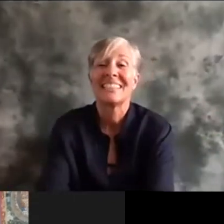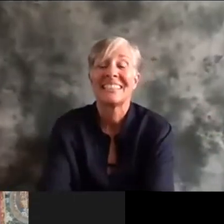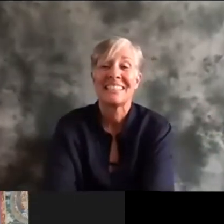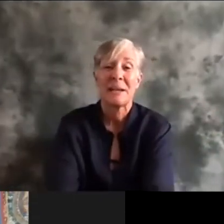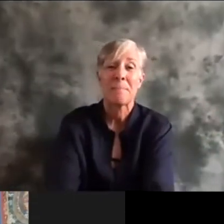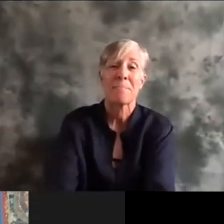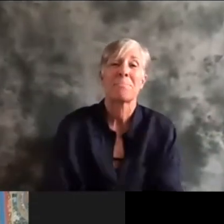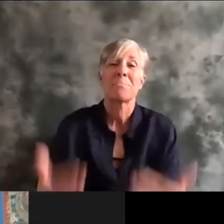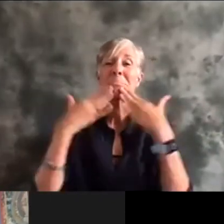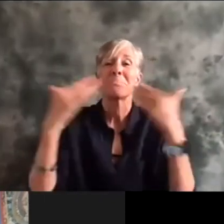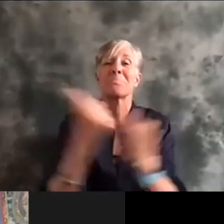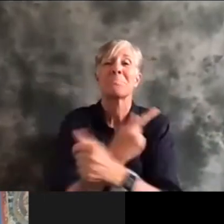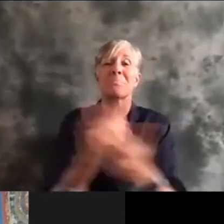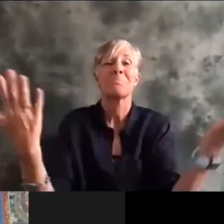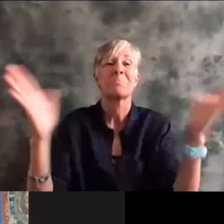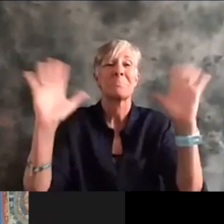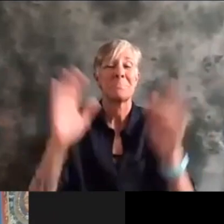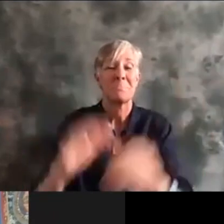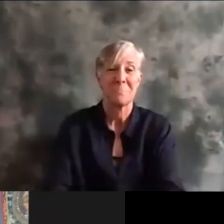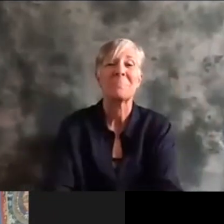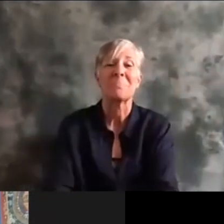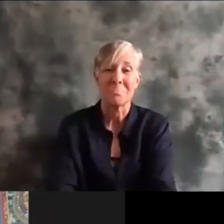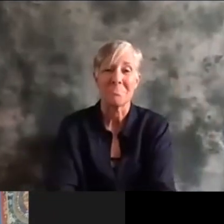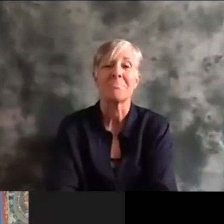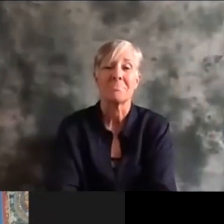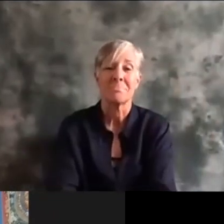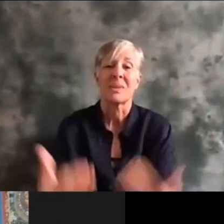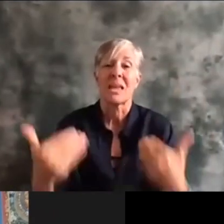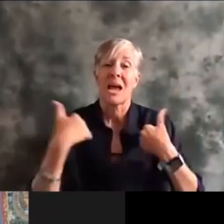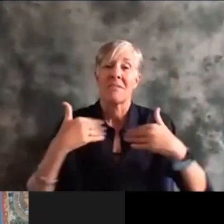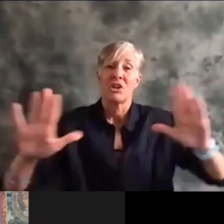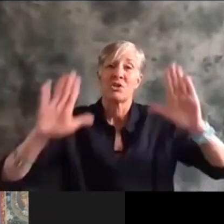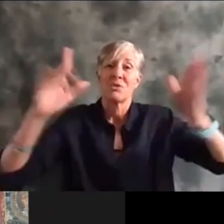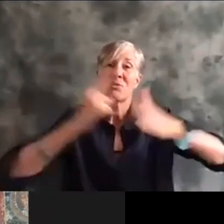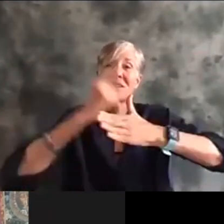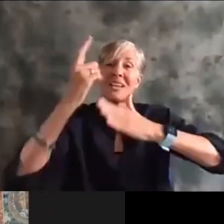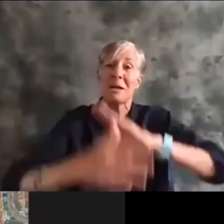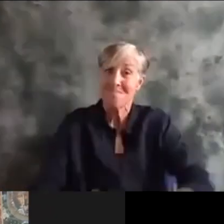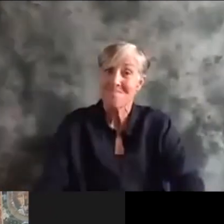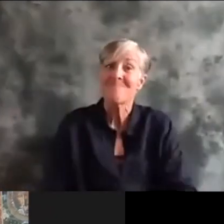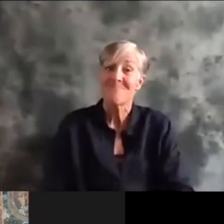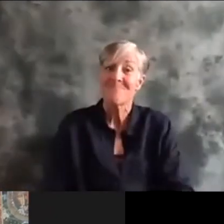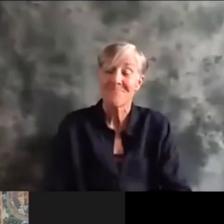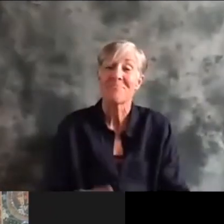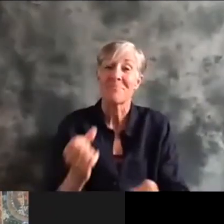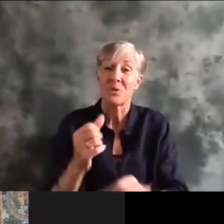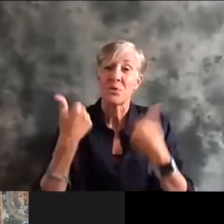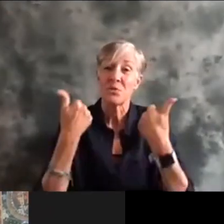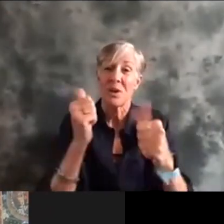So thanks everybody, and have a great weekend. Try to make the